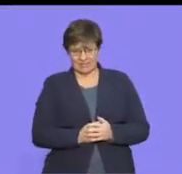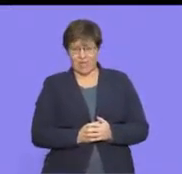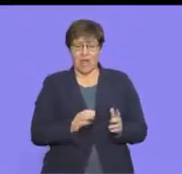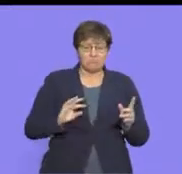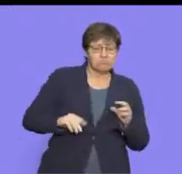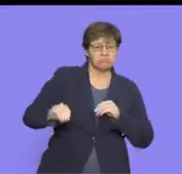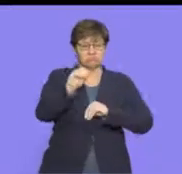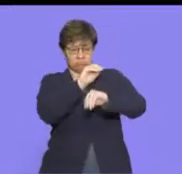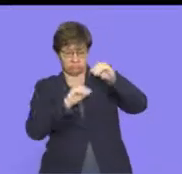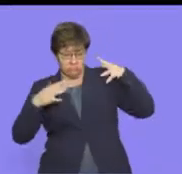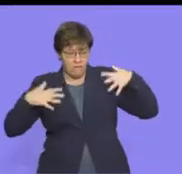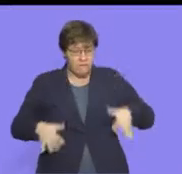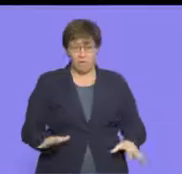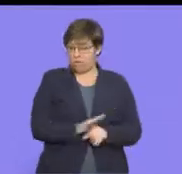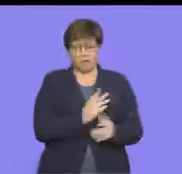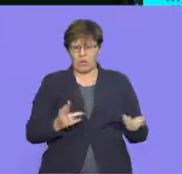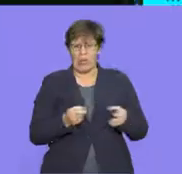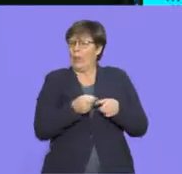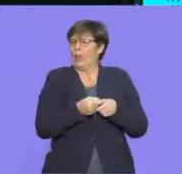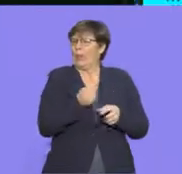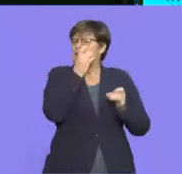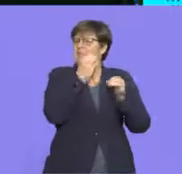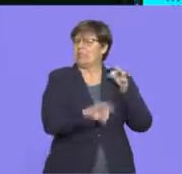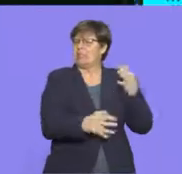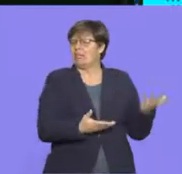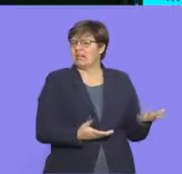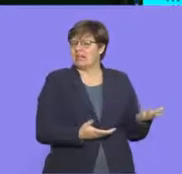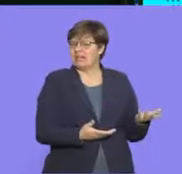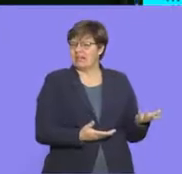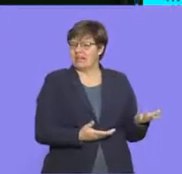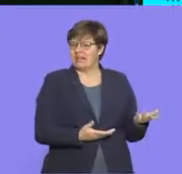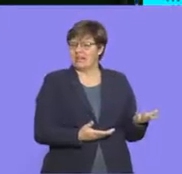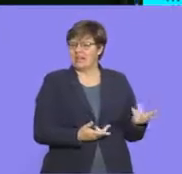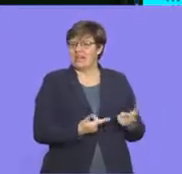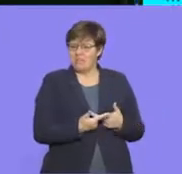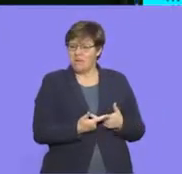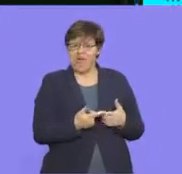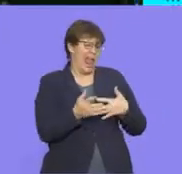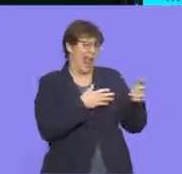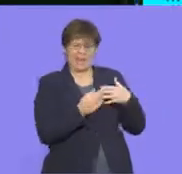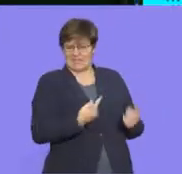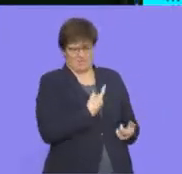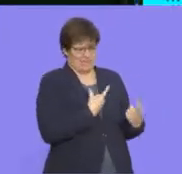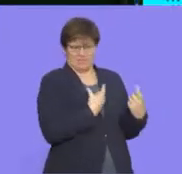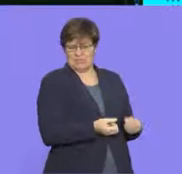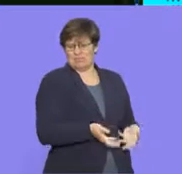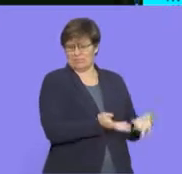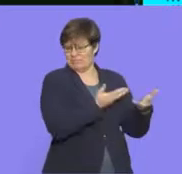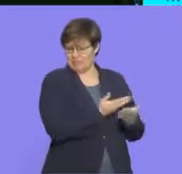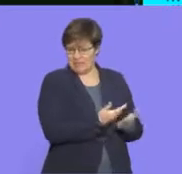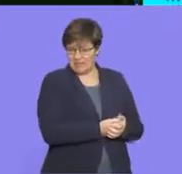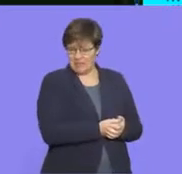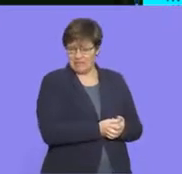doesn't need to get things around because it's really, really simple, and it's really, really small, and it pretty much can do everything